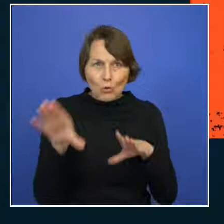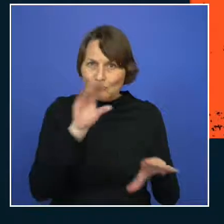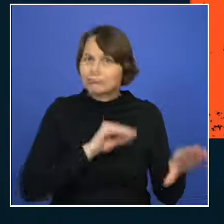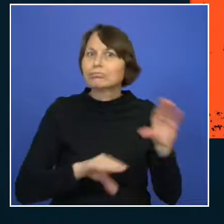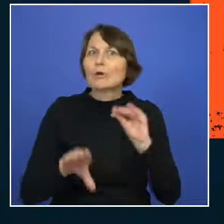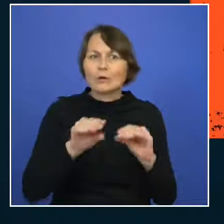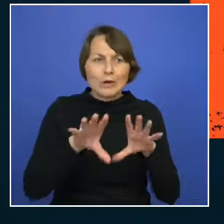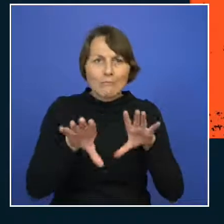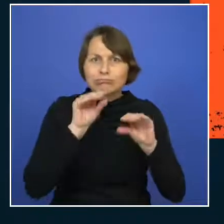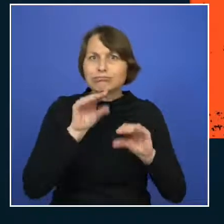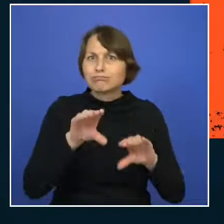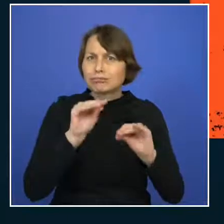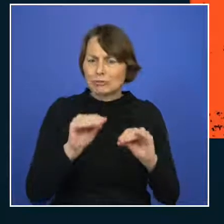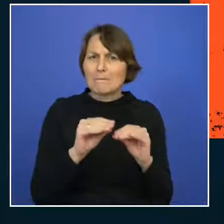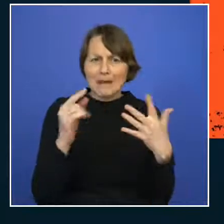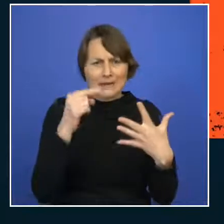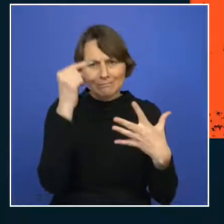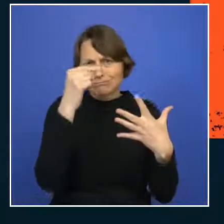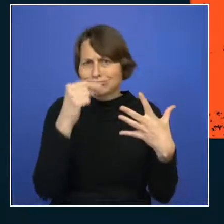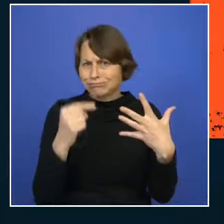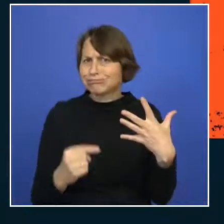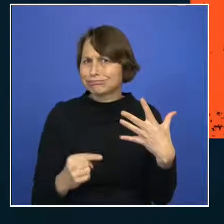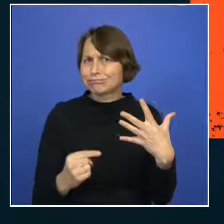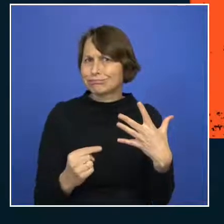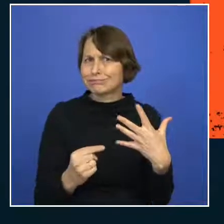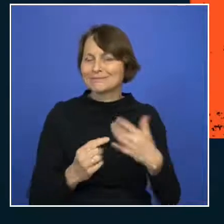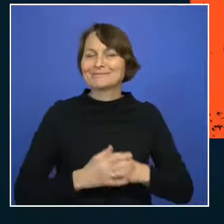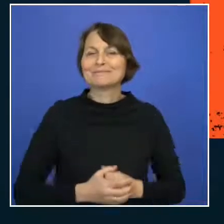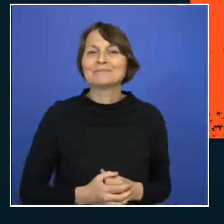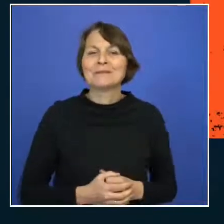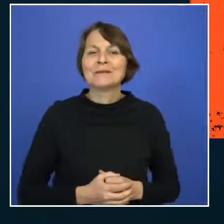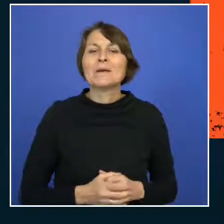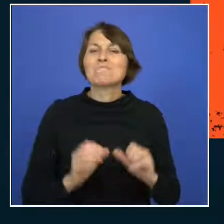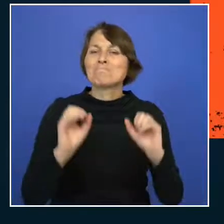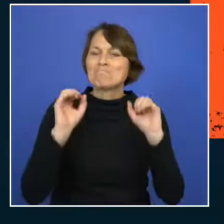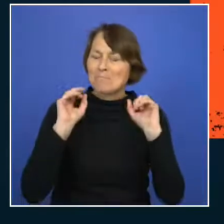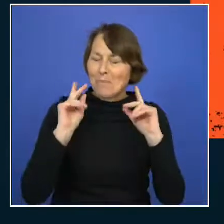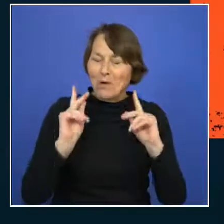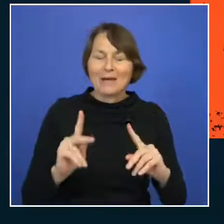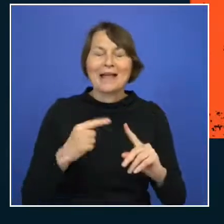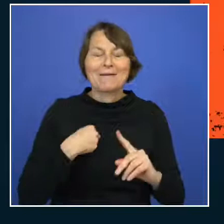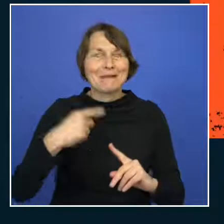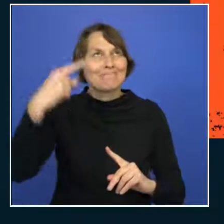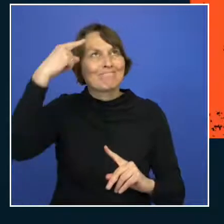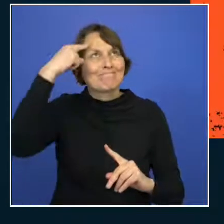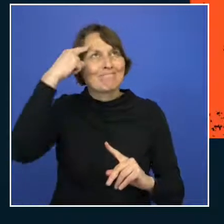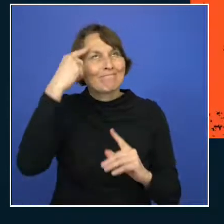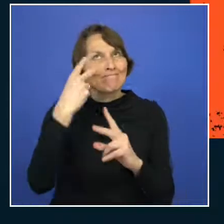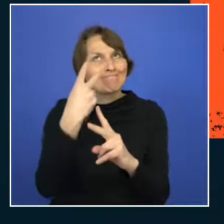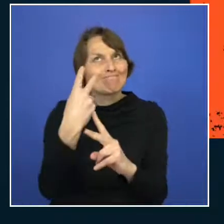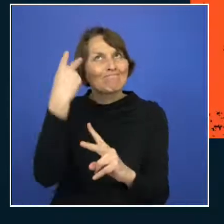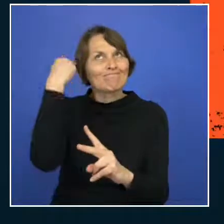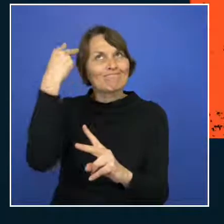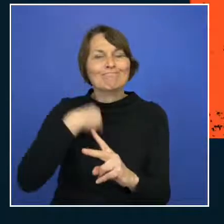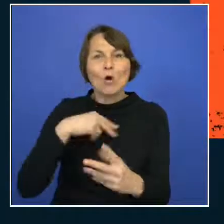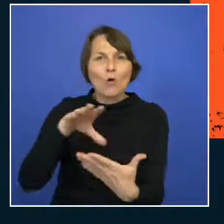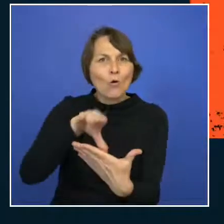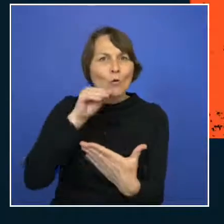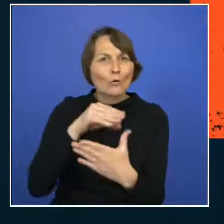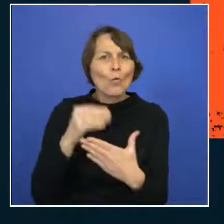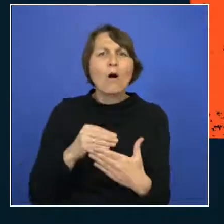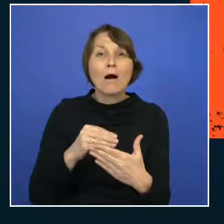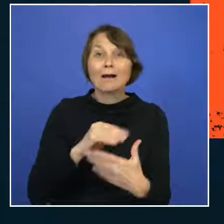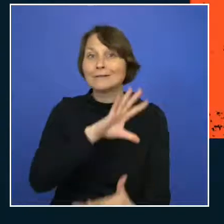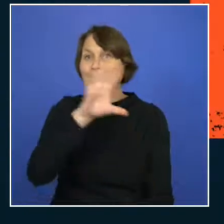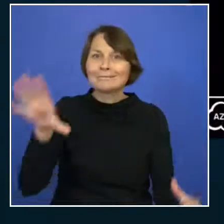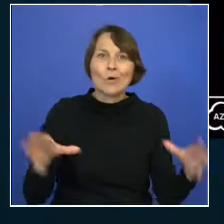We learn lessons from them. So I jot down all the top 12 lessons that I learned, and I thought that I would